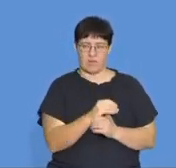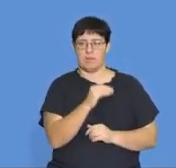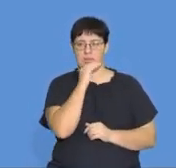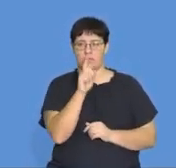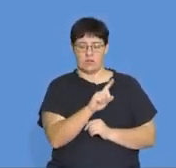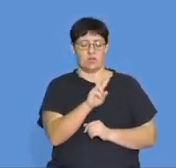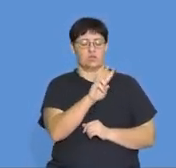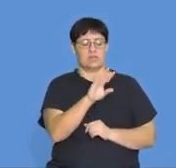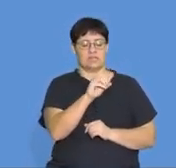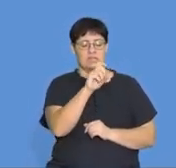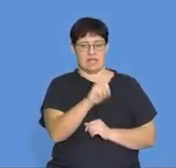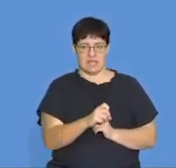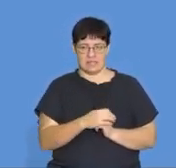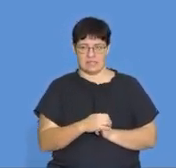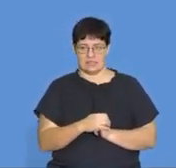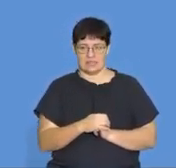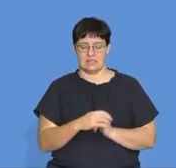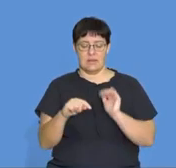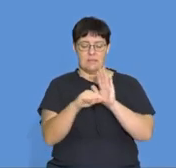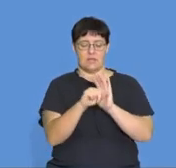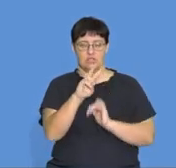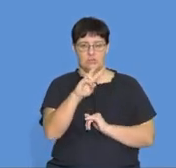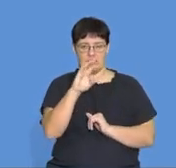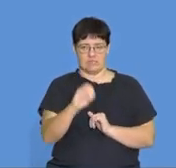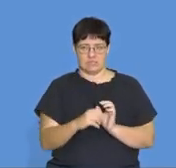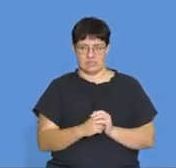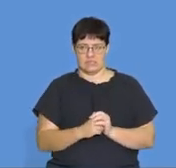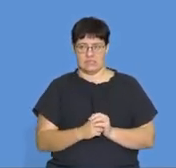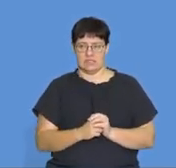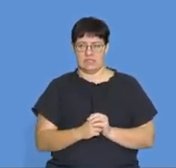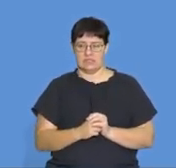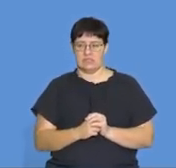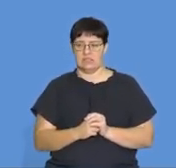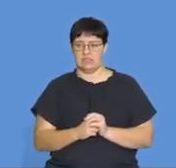meaning it is going to be 20x minus 20